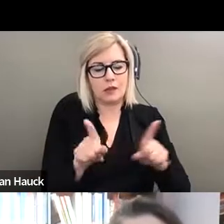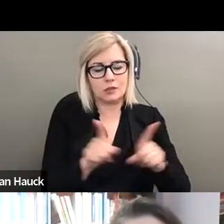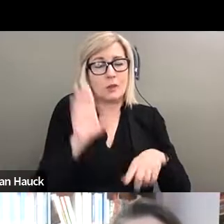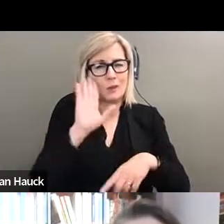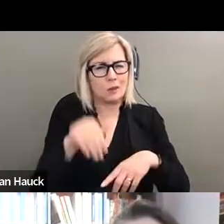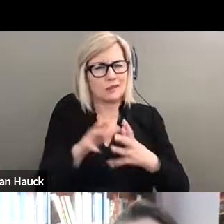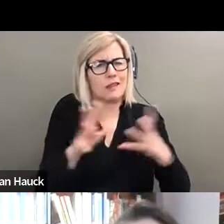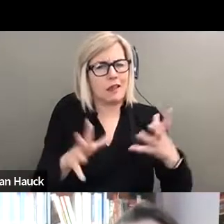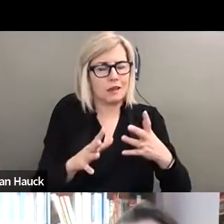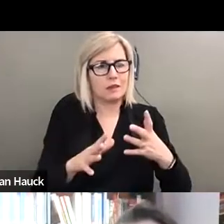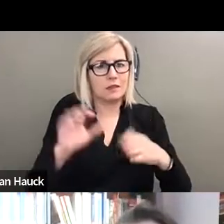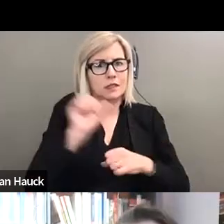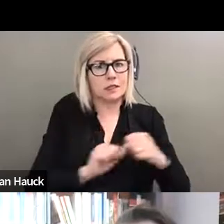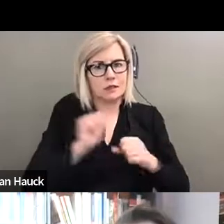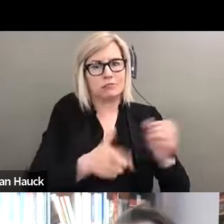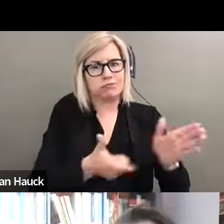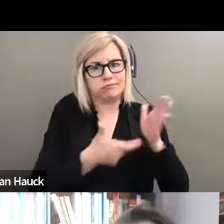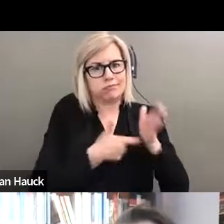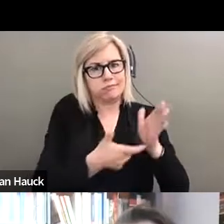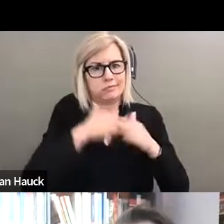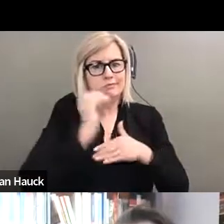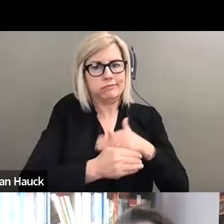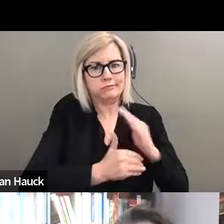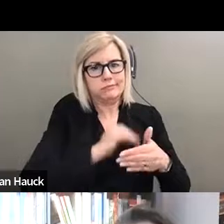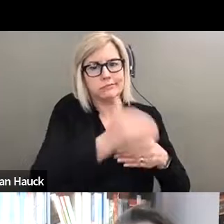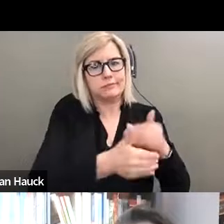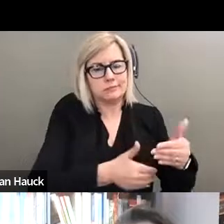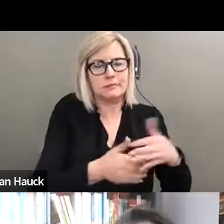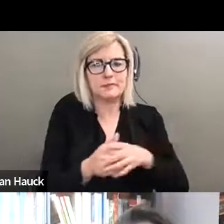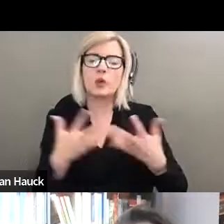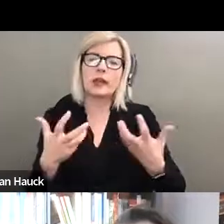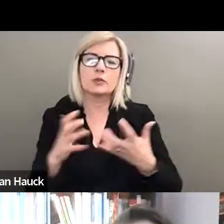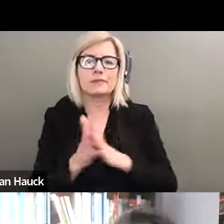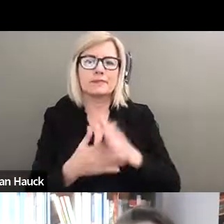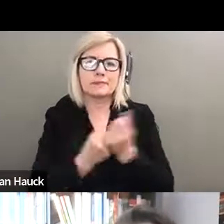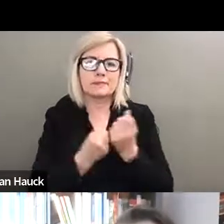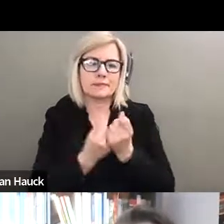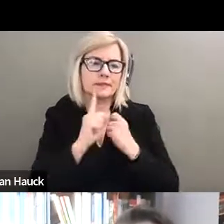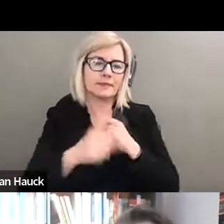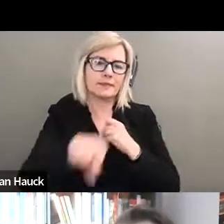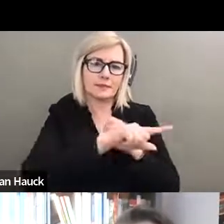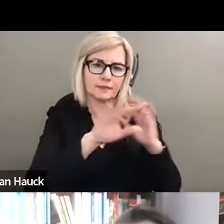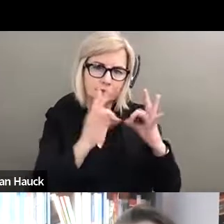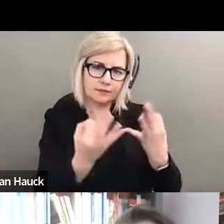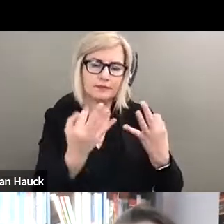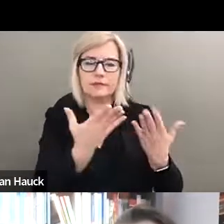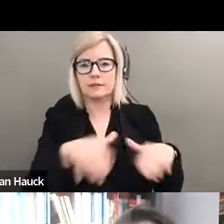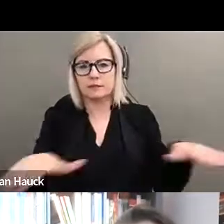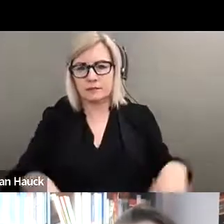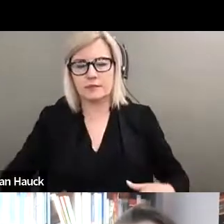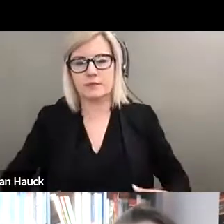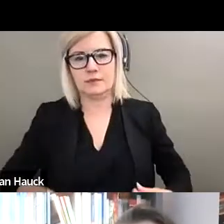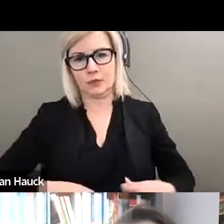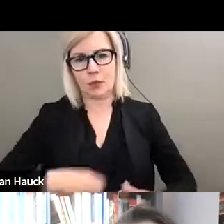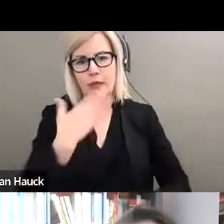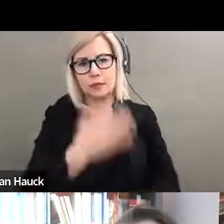hoops and whatnot too. So I just want to be an advocate for those families and those children. So